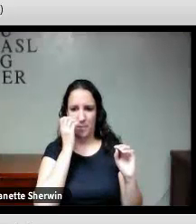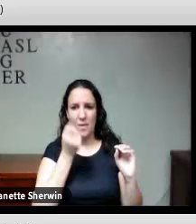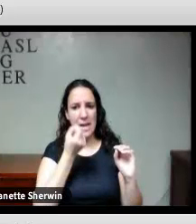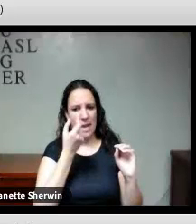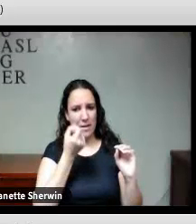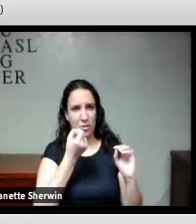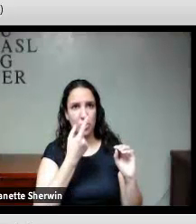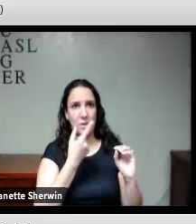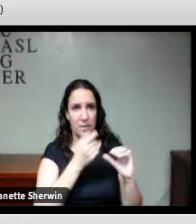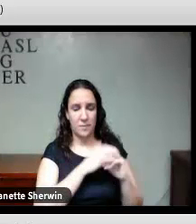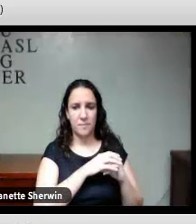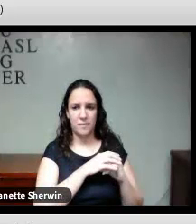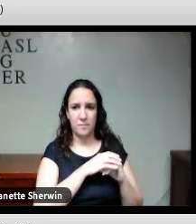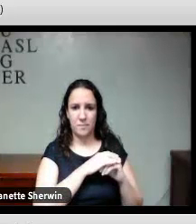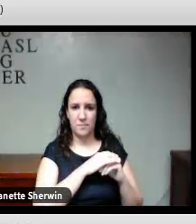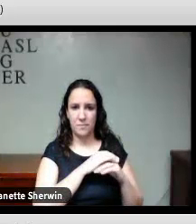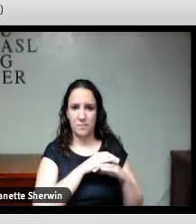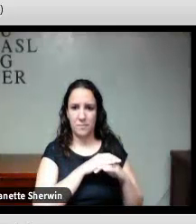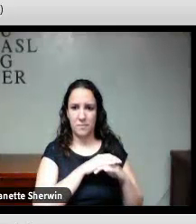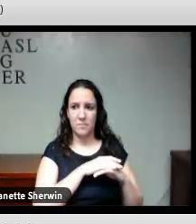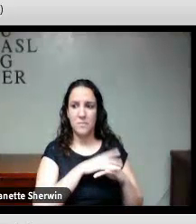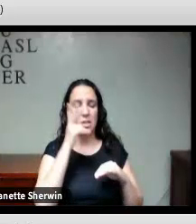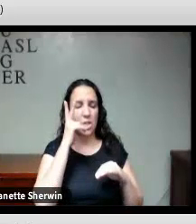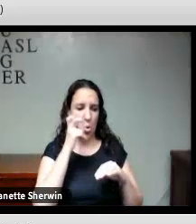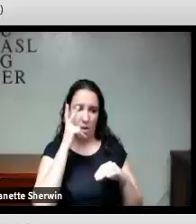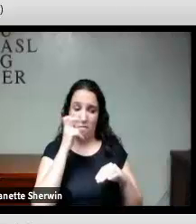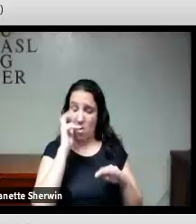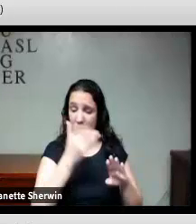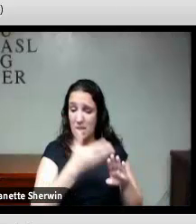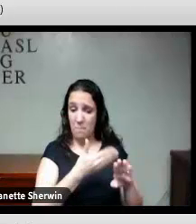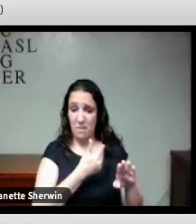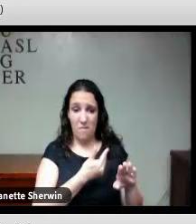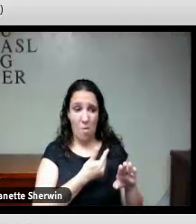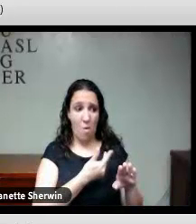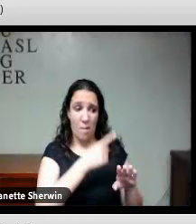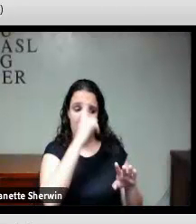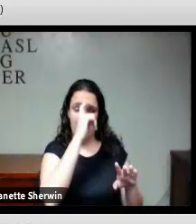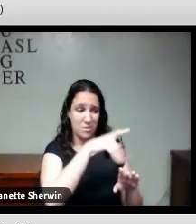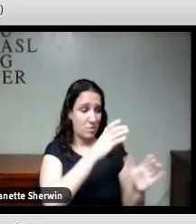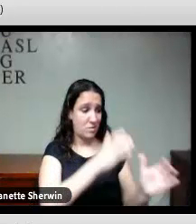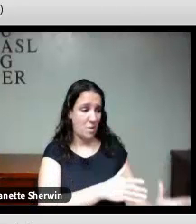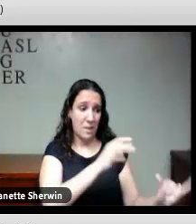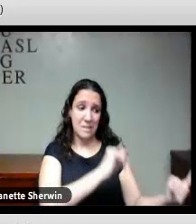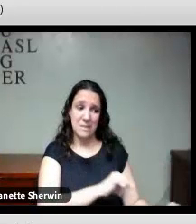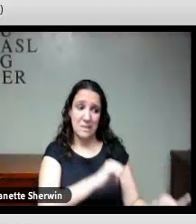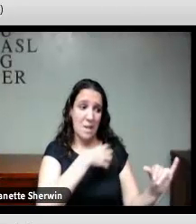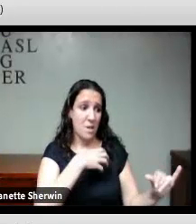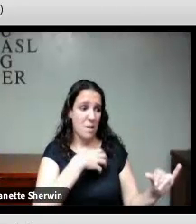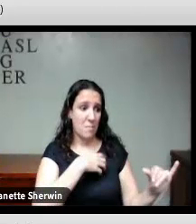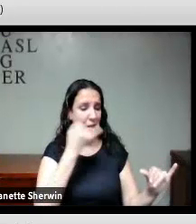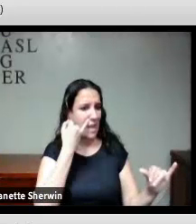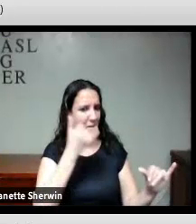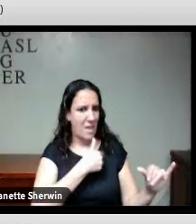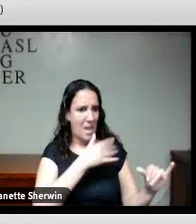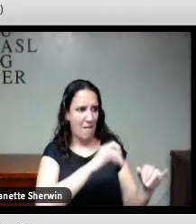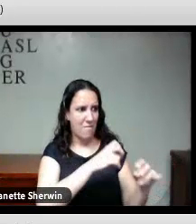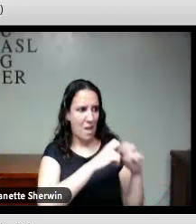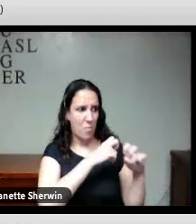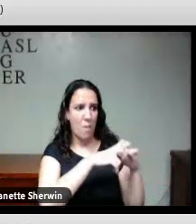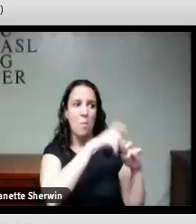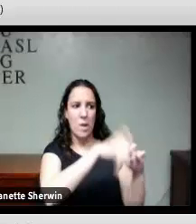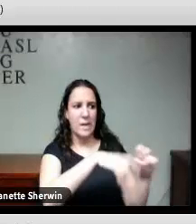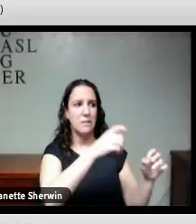understandable because that's what we've heard over and over again from this person. But you know what? If they have that issue, we need to break it down and